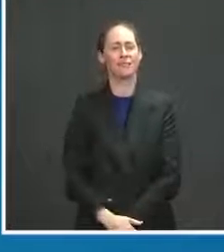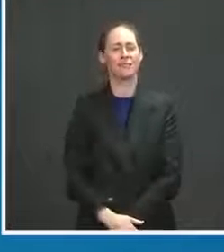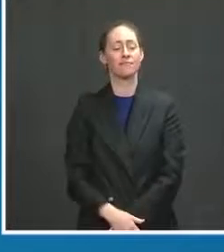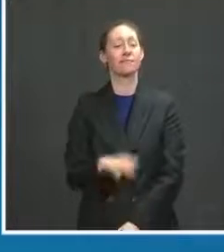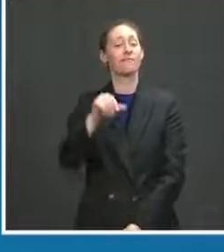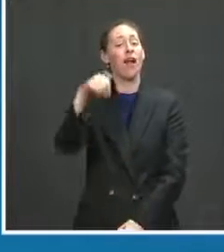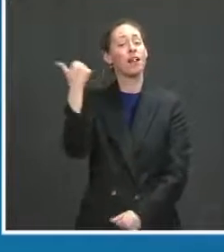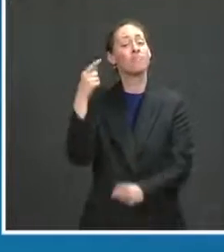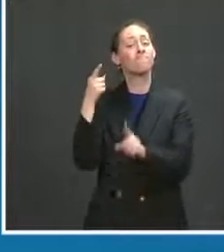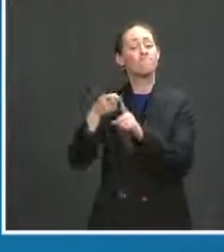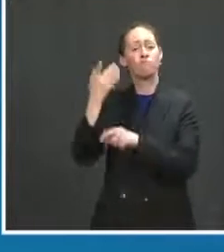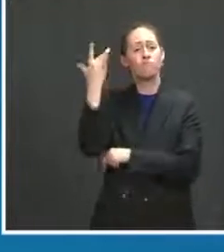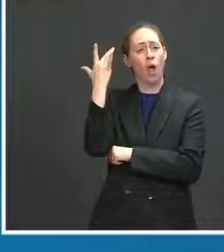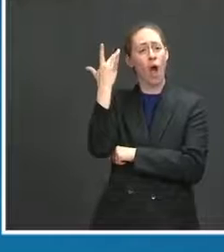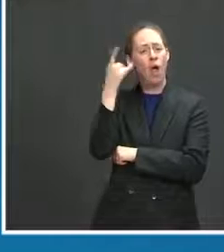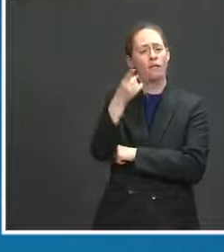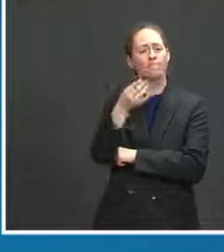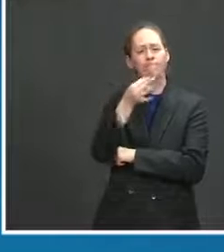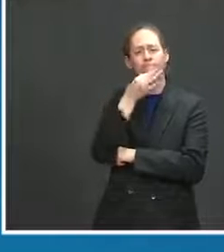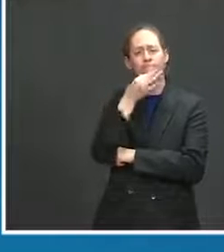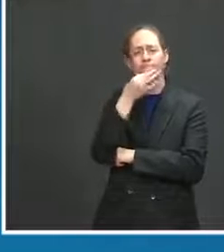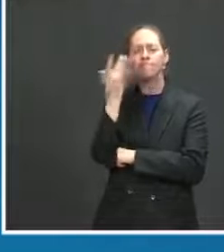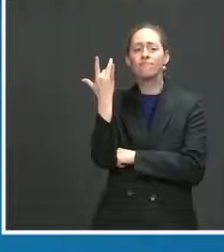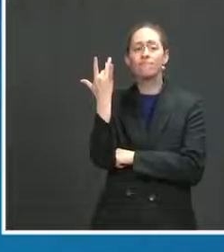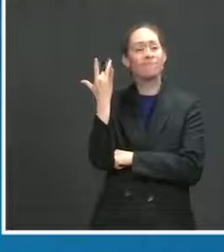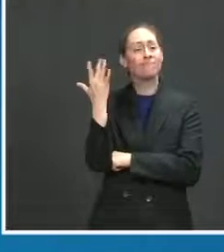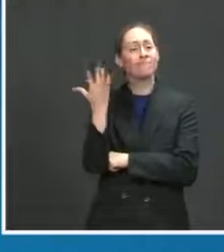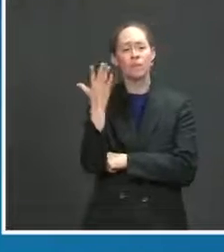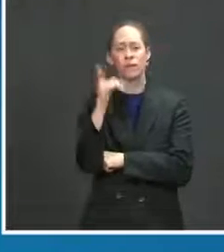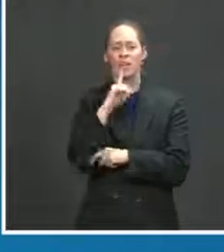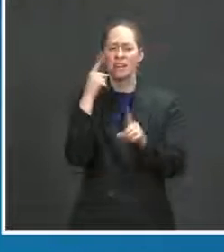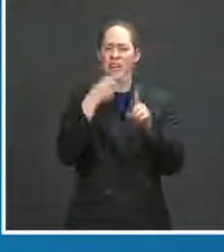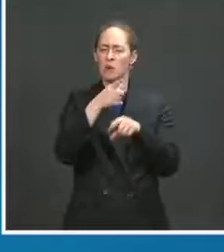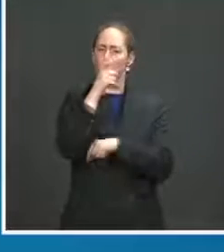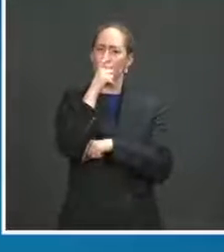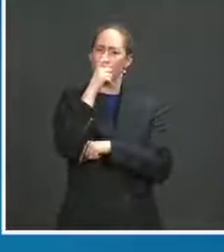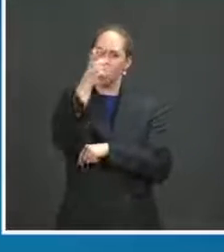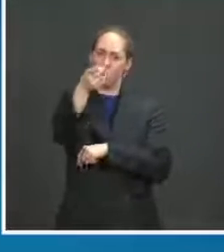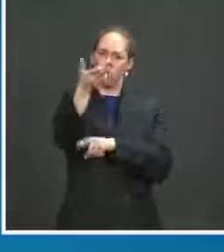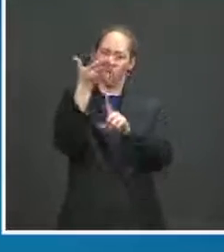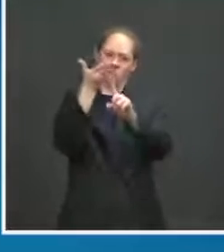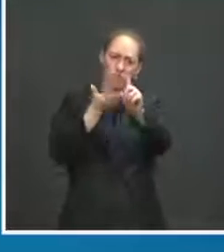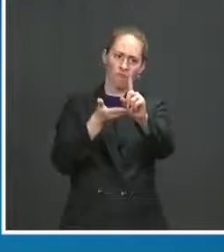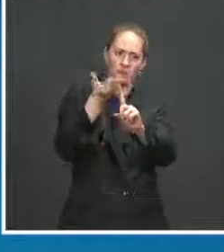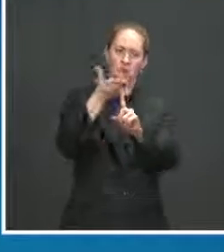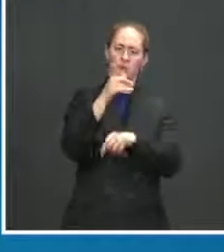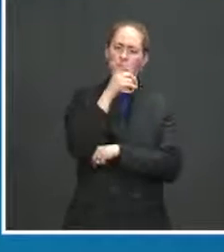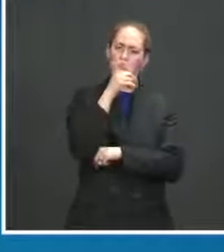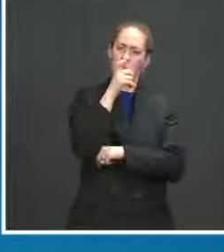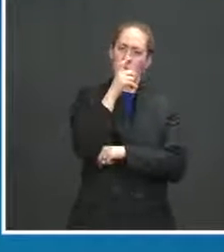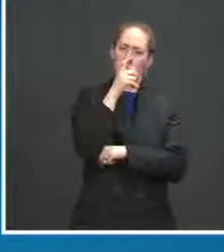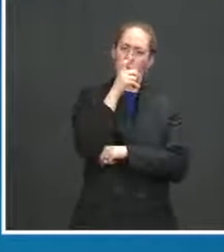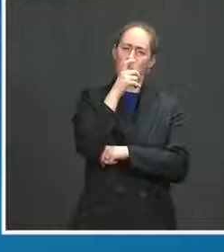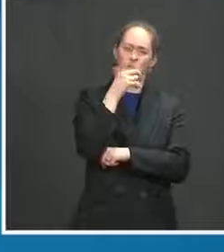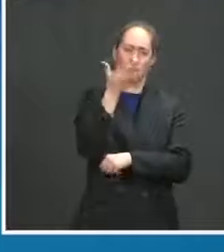because of who each of you is. It is because of who collectively you are.